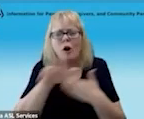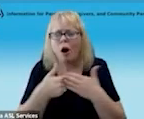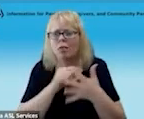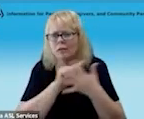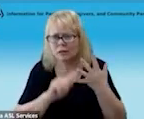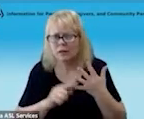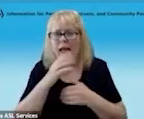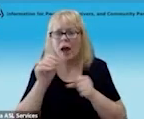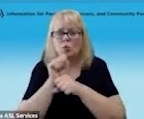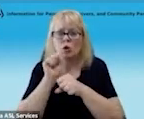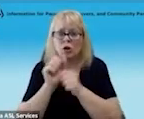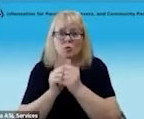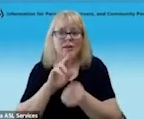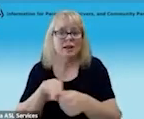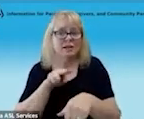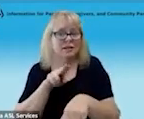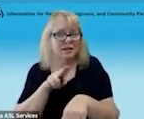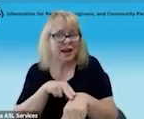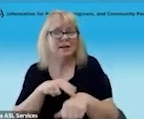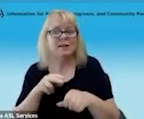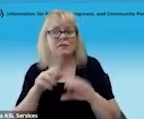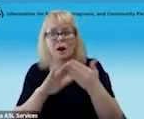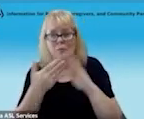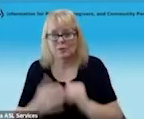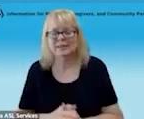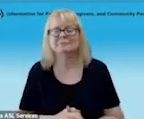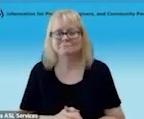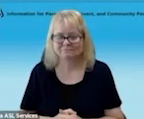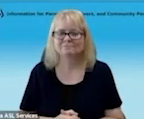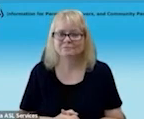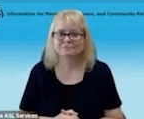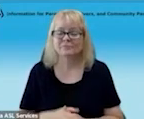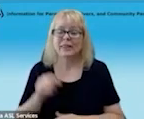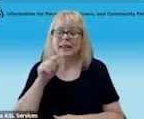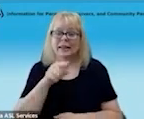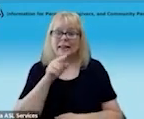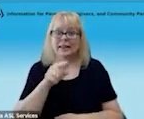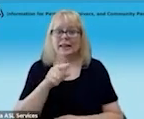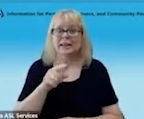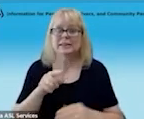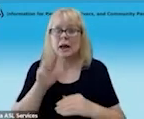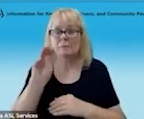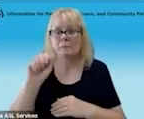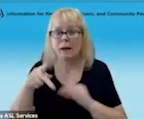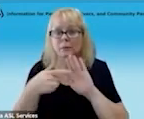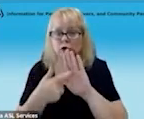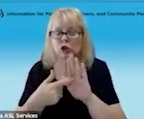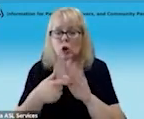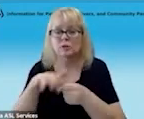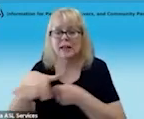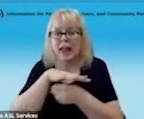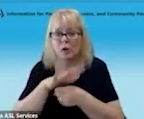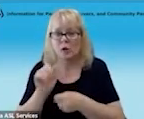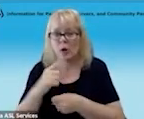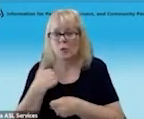multidimensional wellness, physical, mental, emotional, and spiritual wellness. And our mission speaks toward involving the community and really working